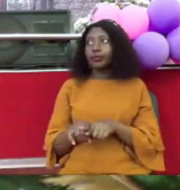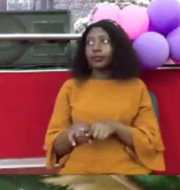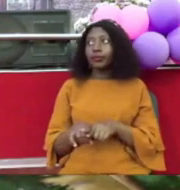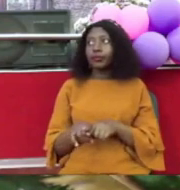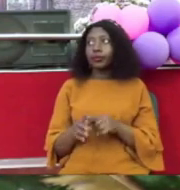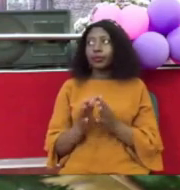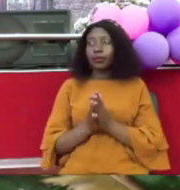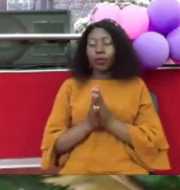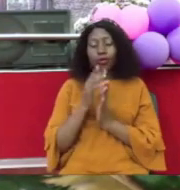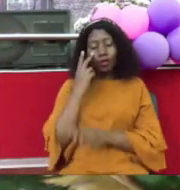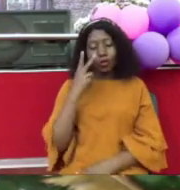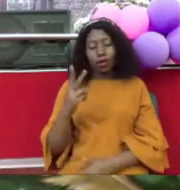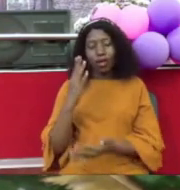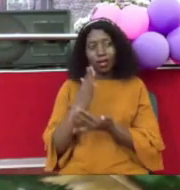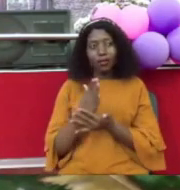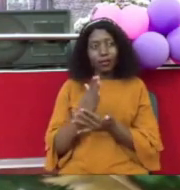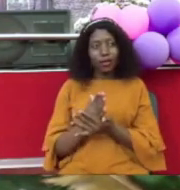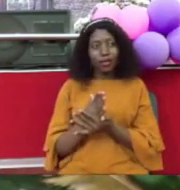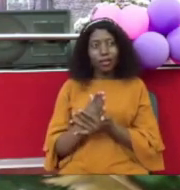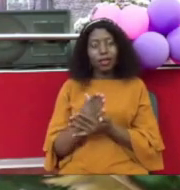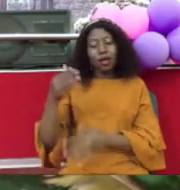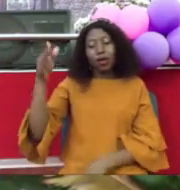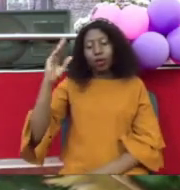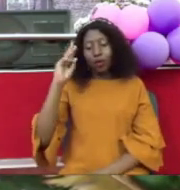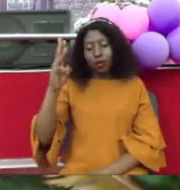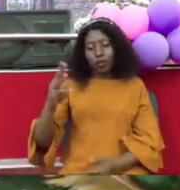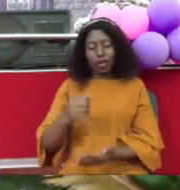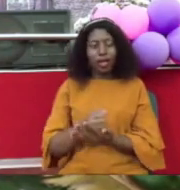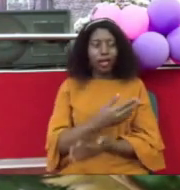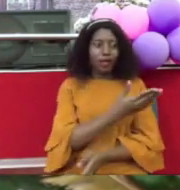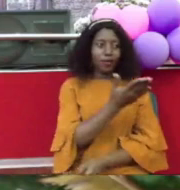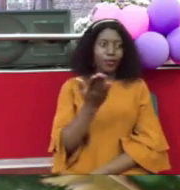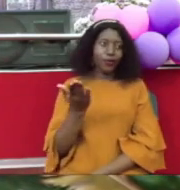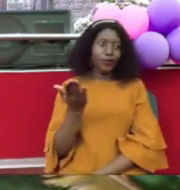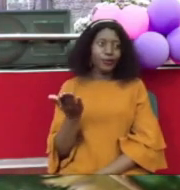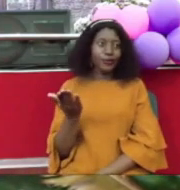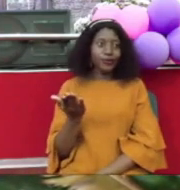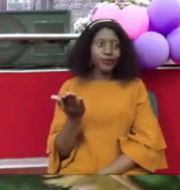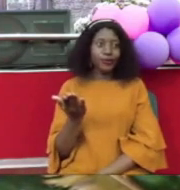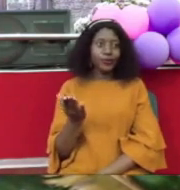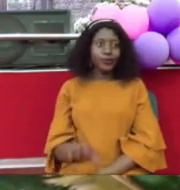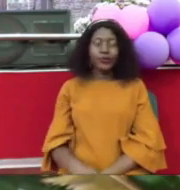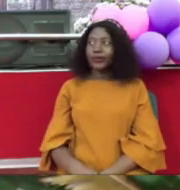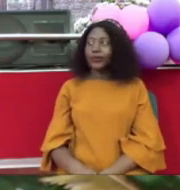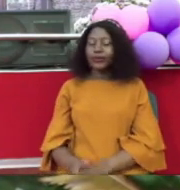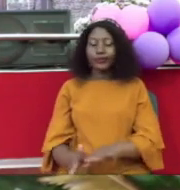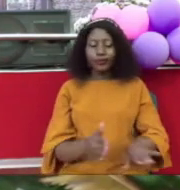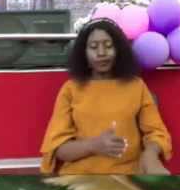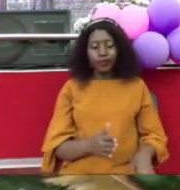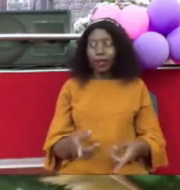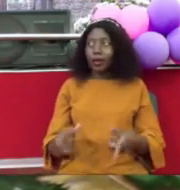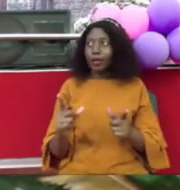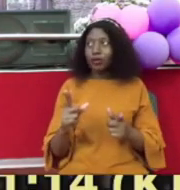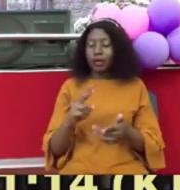fact that God himself will help you. Na kwamba unaangazia kwamba Mungu mwenyewe atakusaidia. Let's read again Isaiah